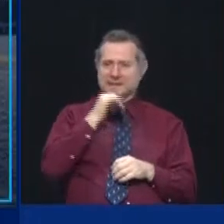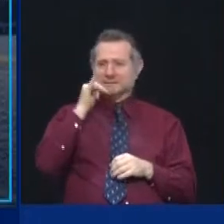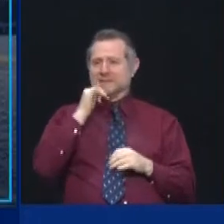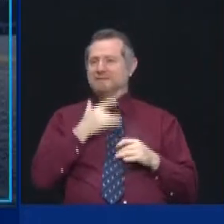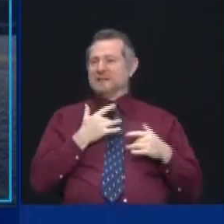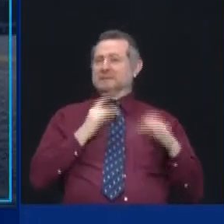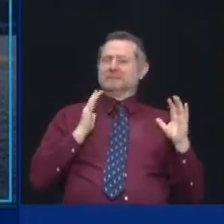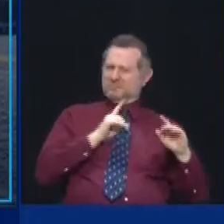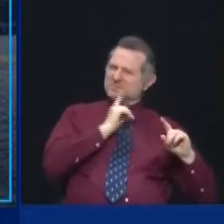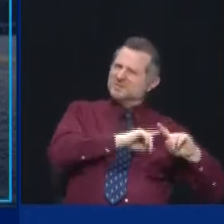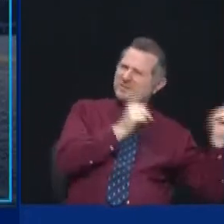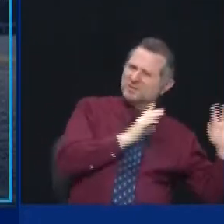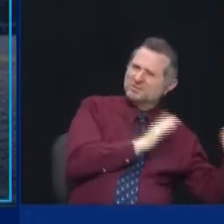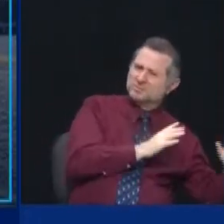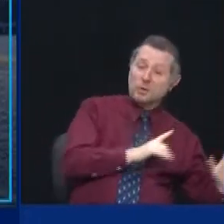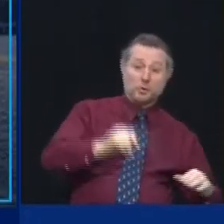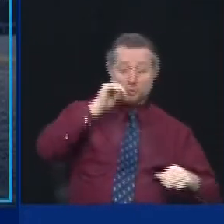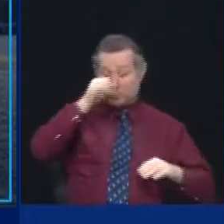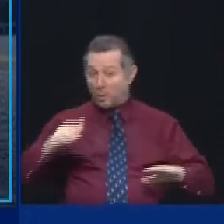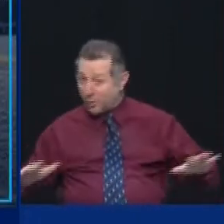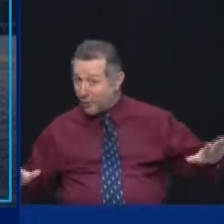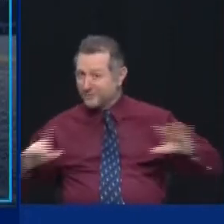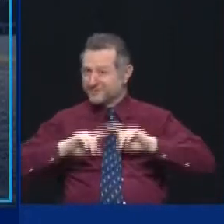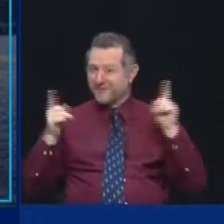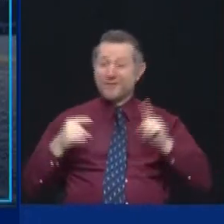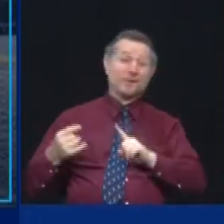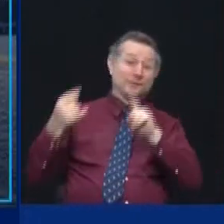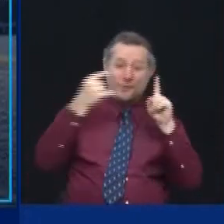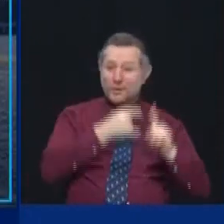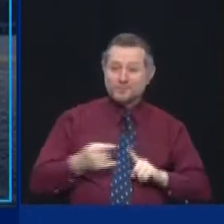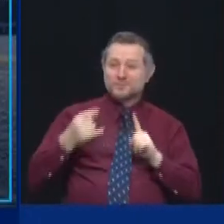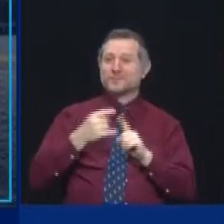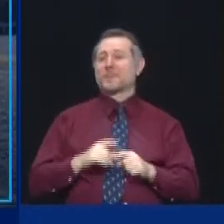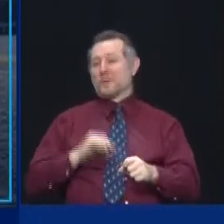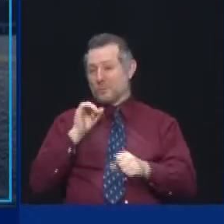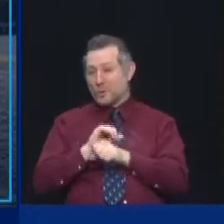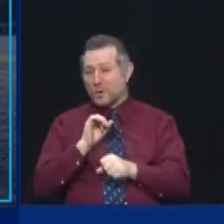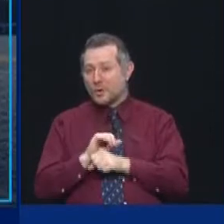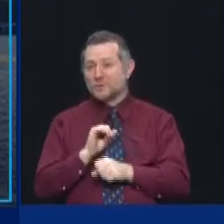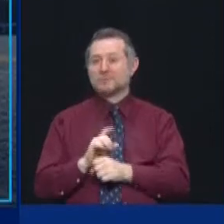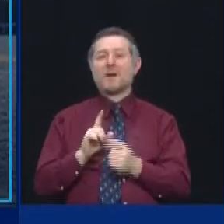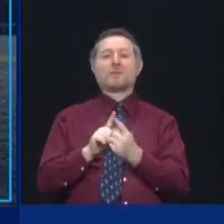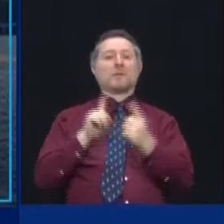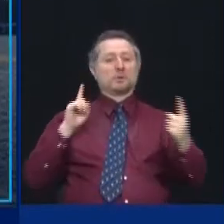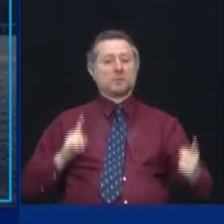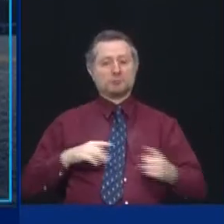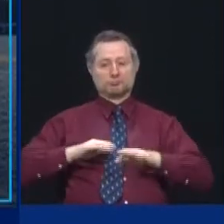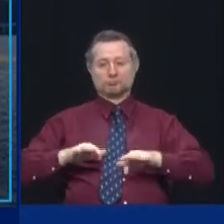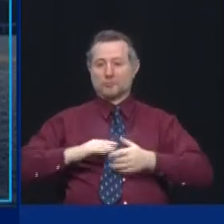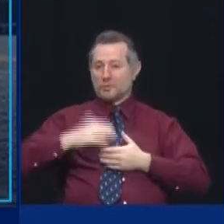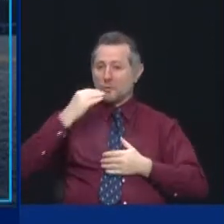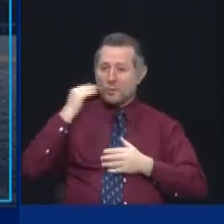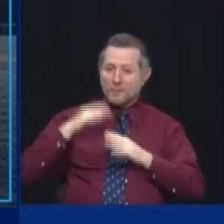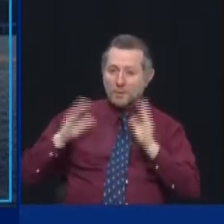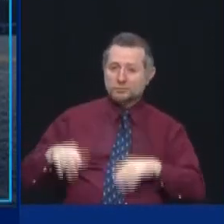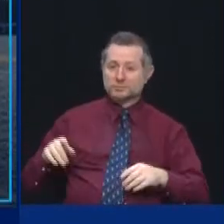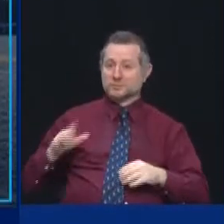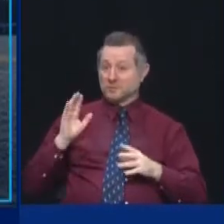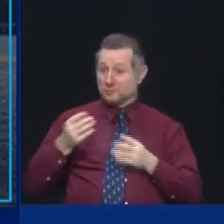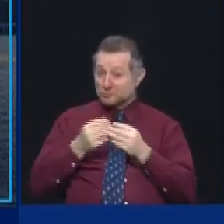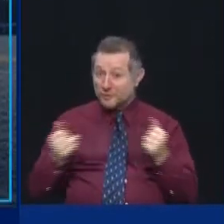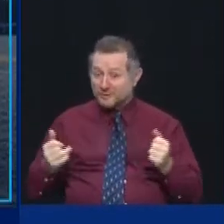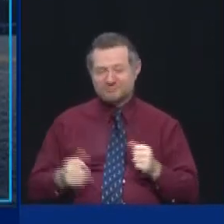months before anyone knew about it. And we went from the highest rate of infection to the